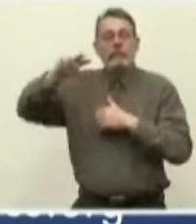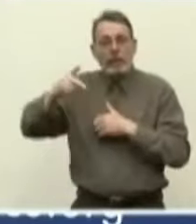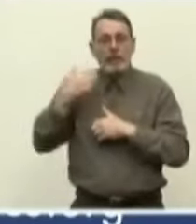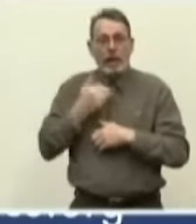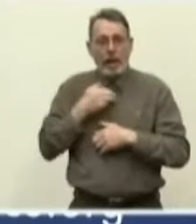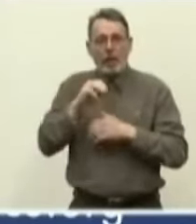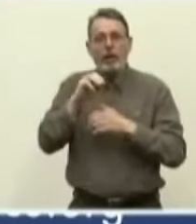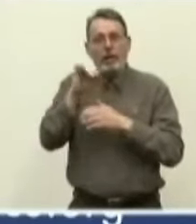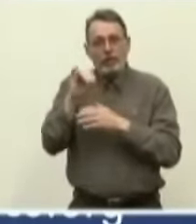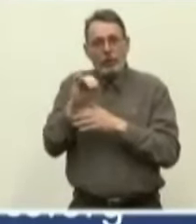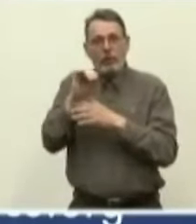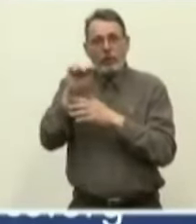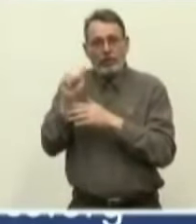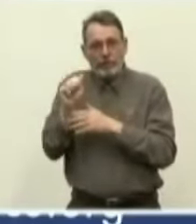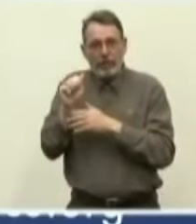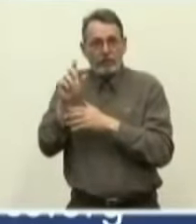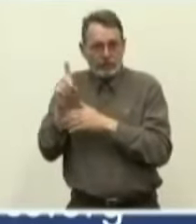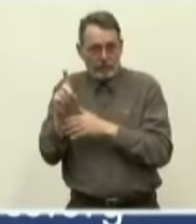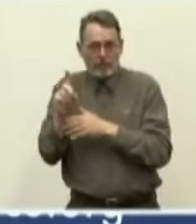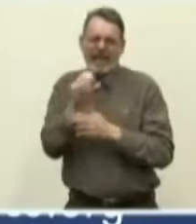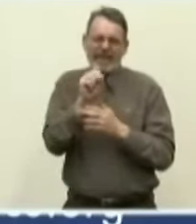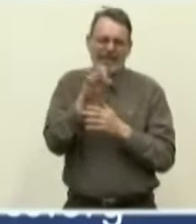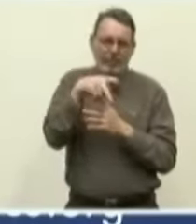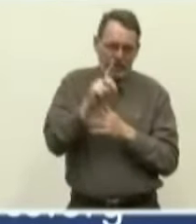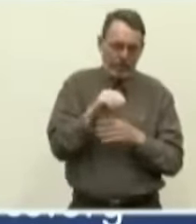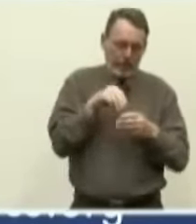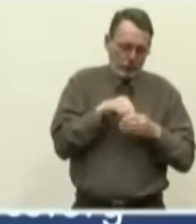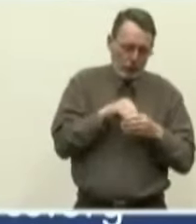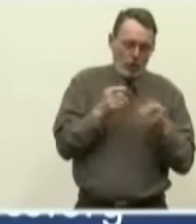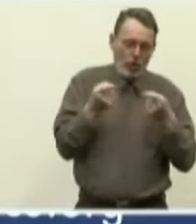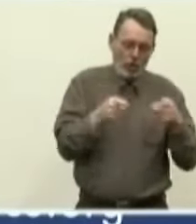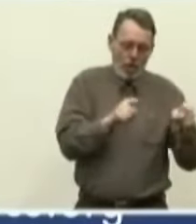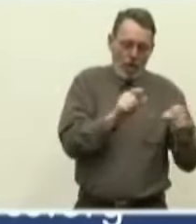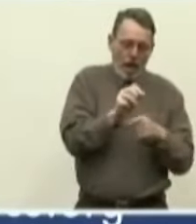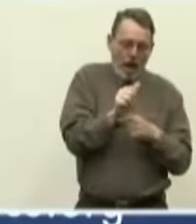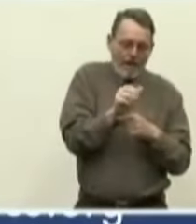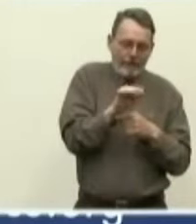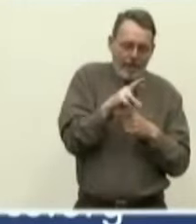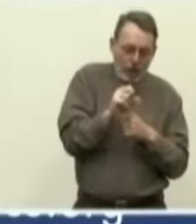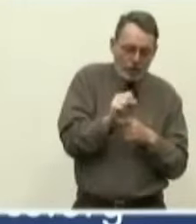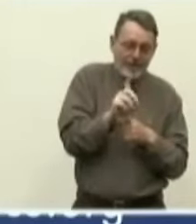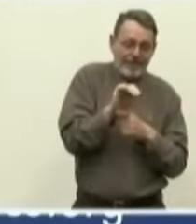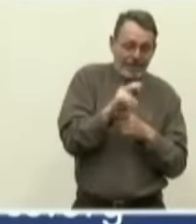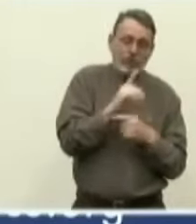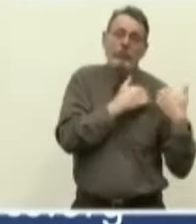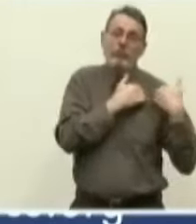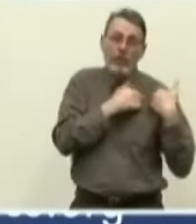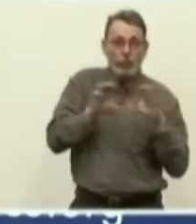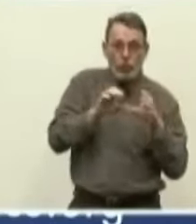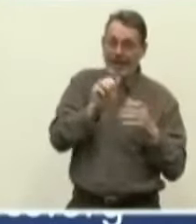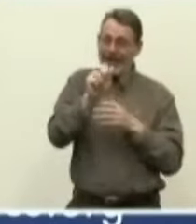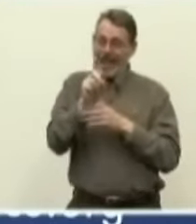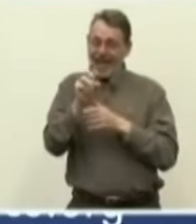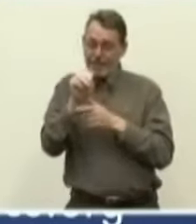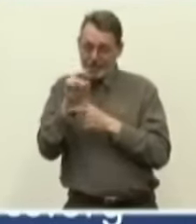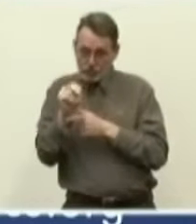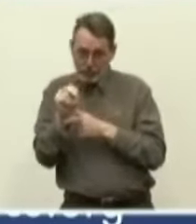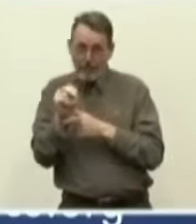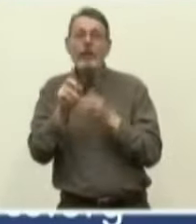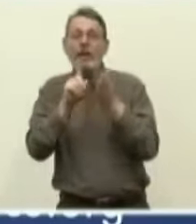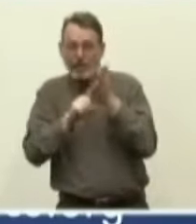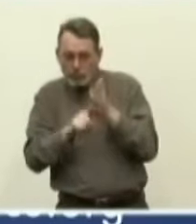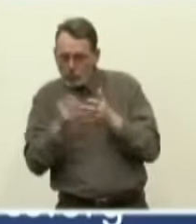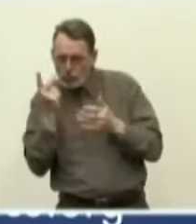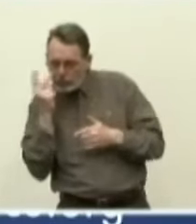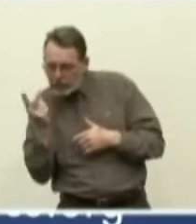our Internal Affairs Division, SFPD's Internal Affairs Division, is responsible for conducting an administrative investigation to determine if